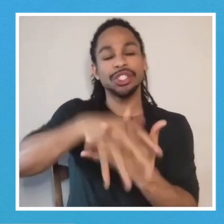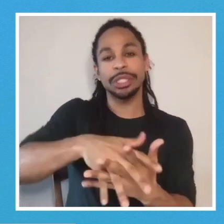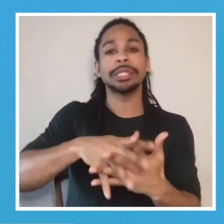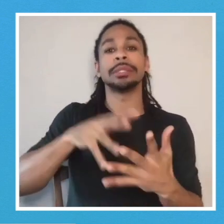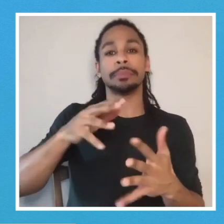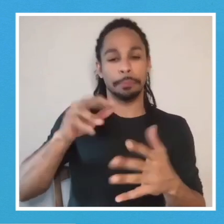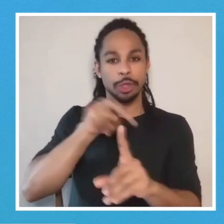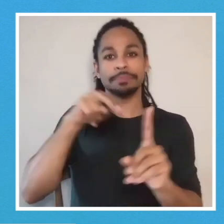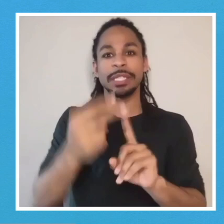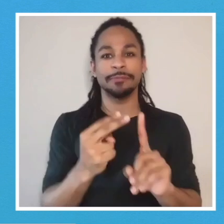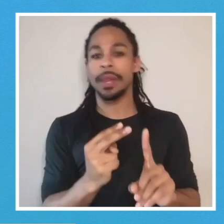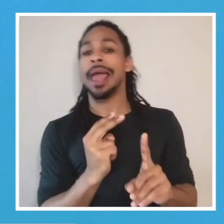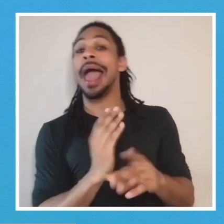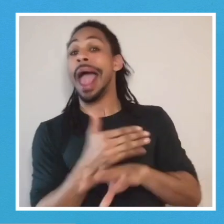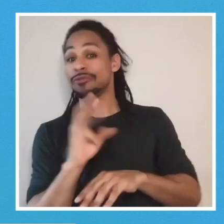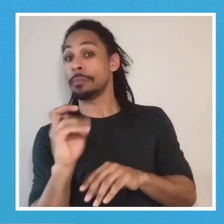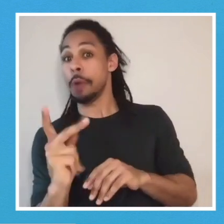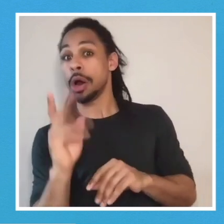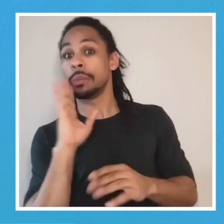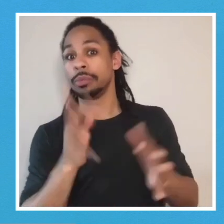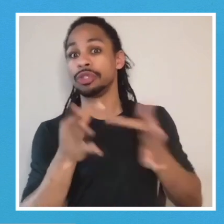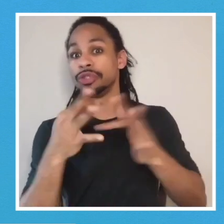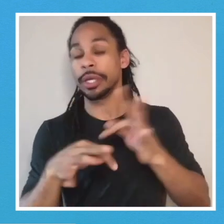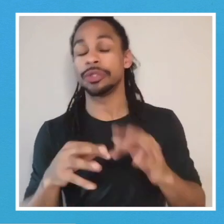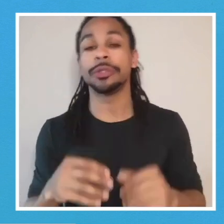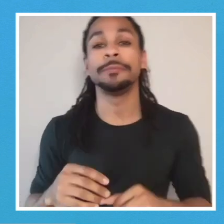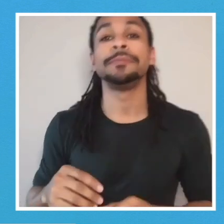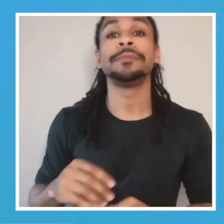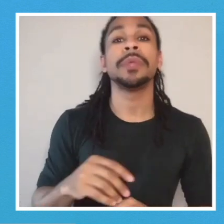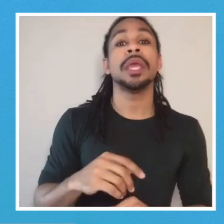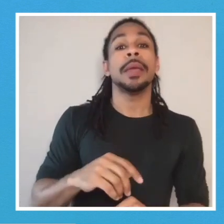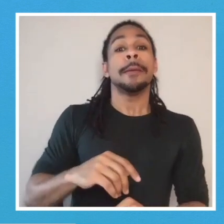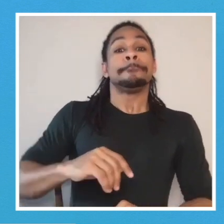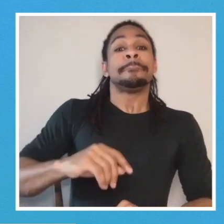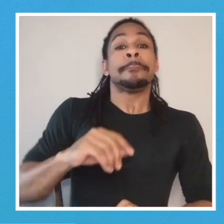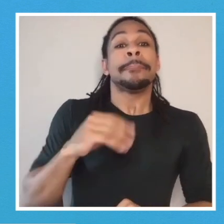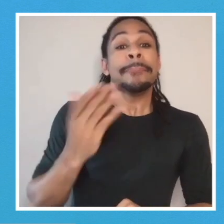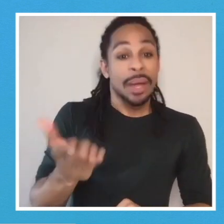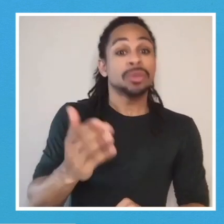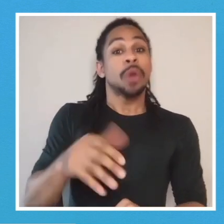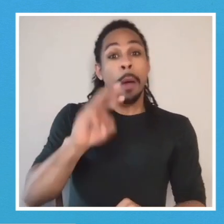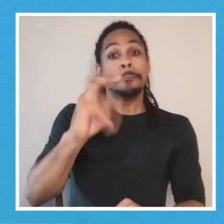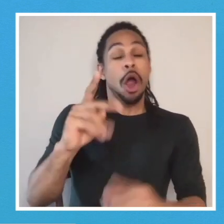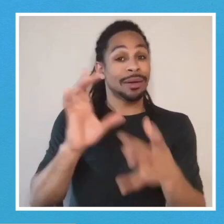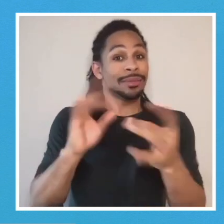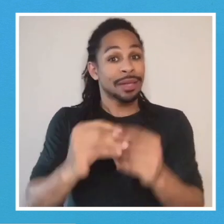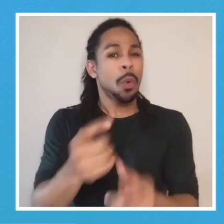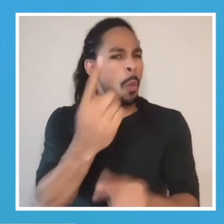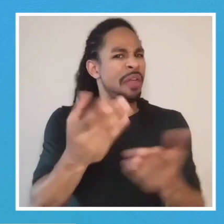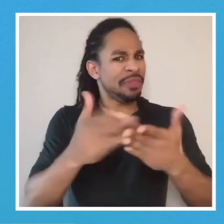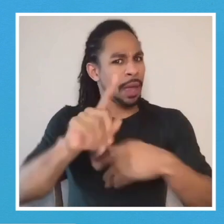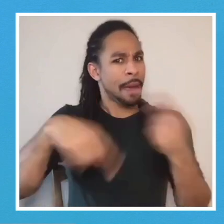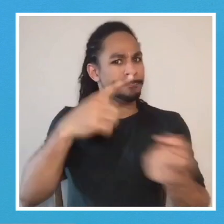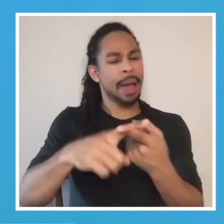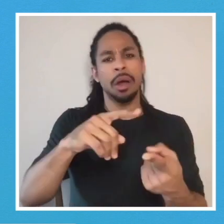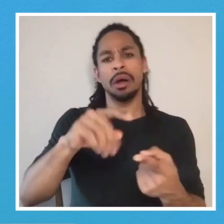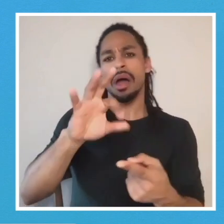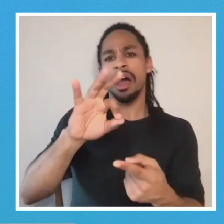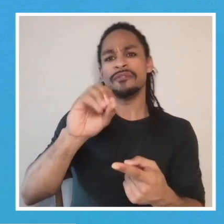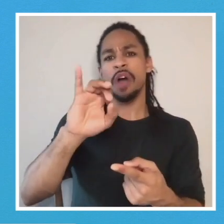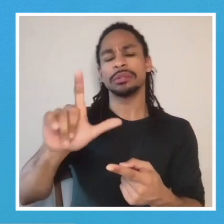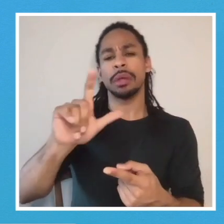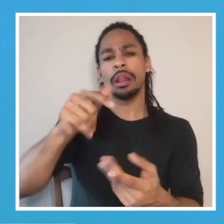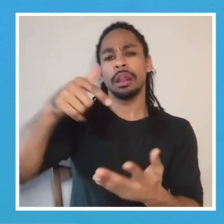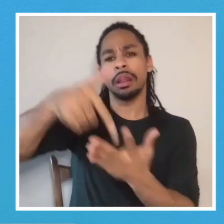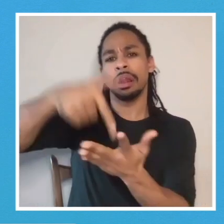Only that we can transition away from this. You know, the one thing about the fossil fuel era is it did bring